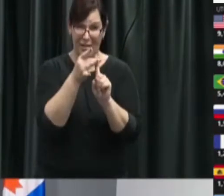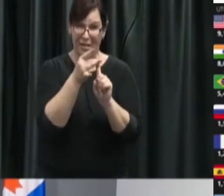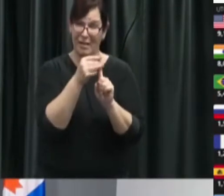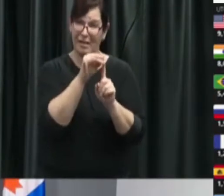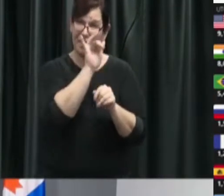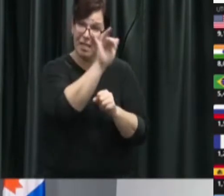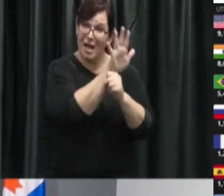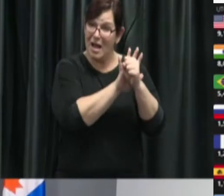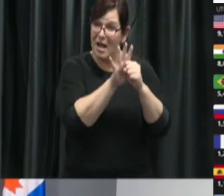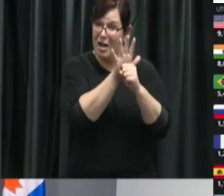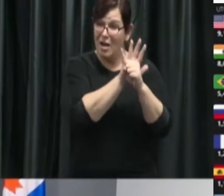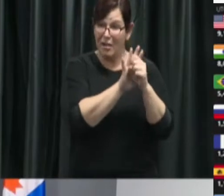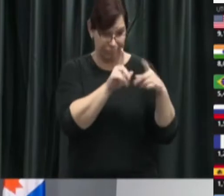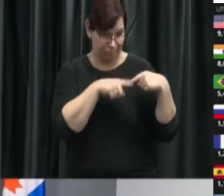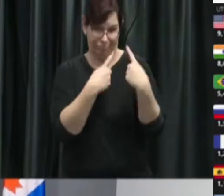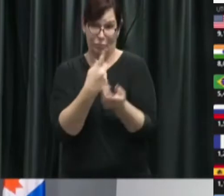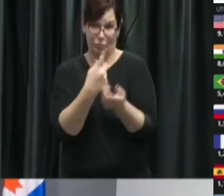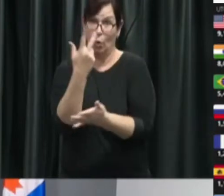3 weeks.